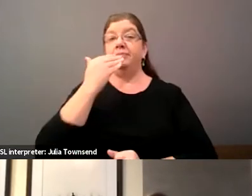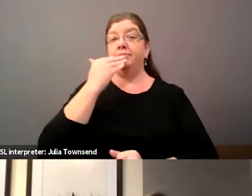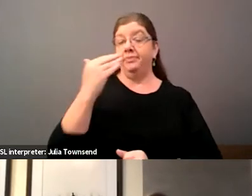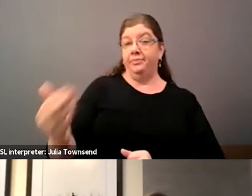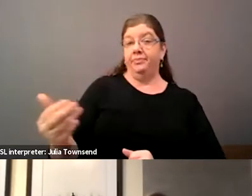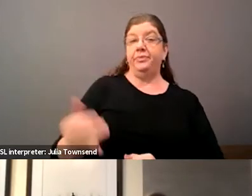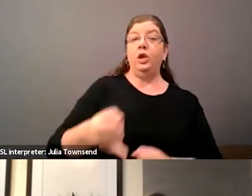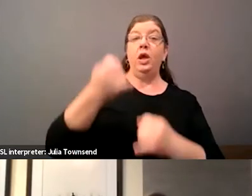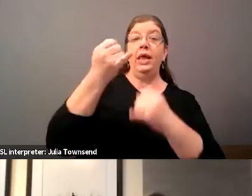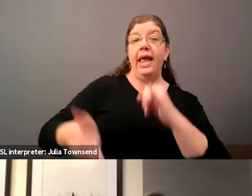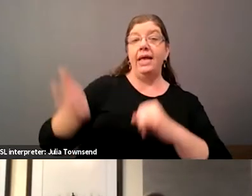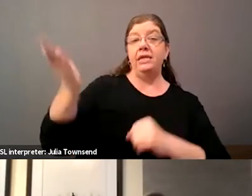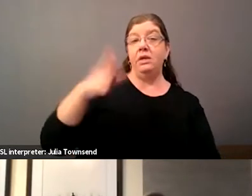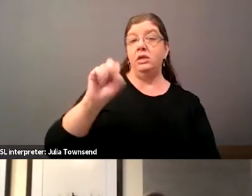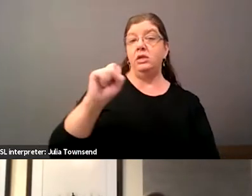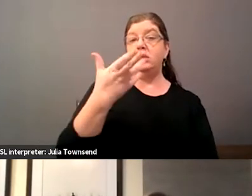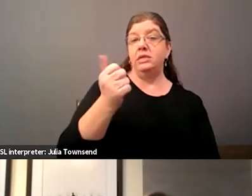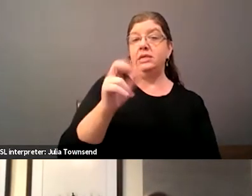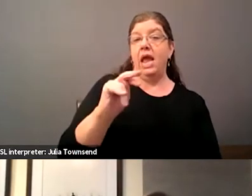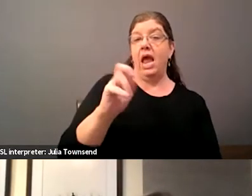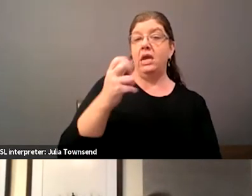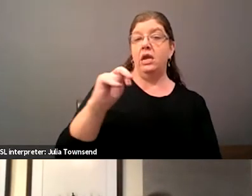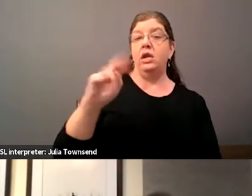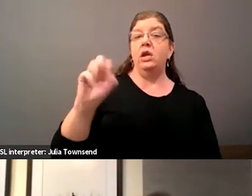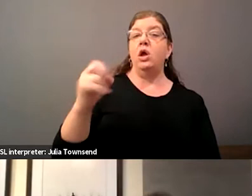our last speaker is shannon schroeder